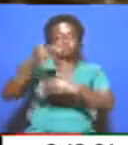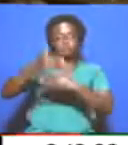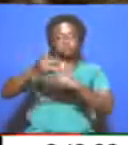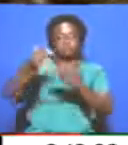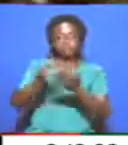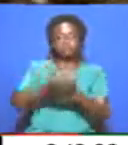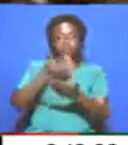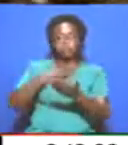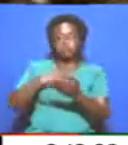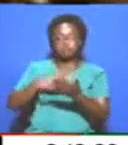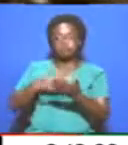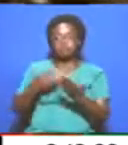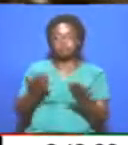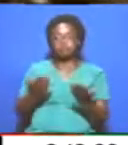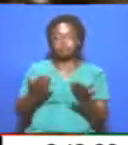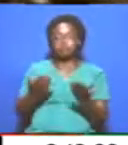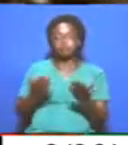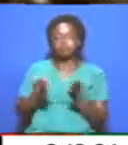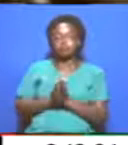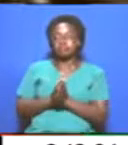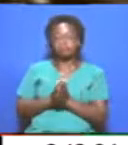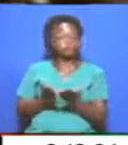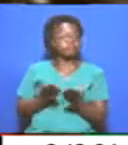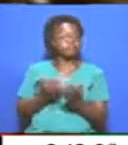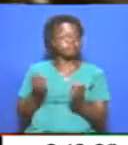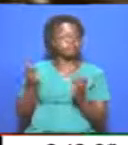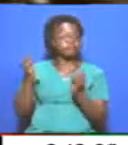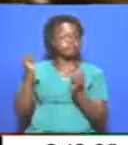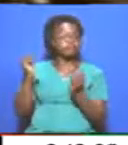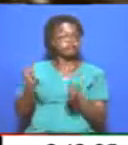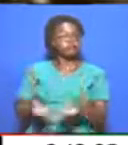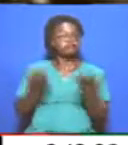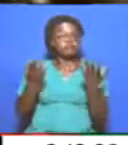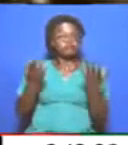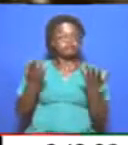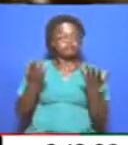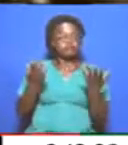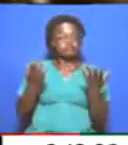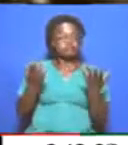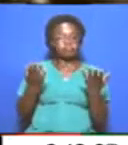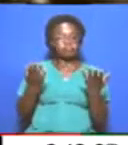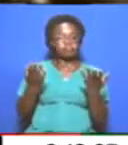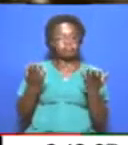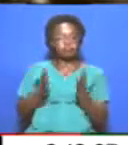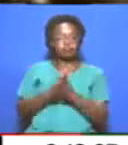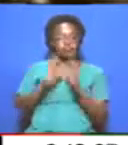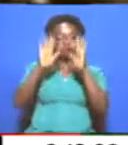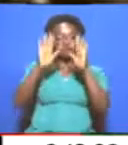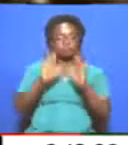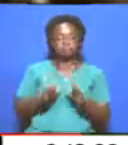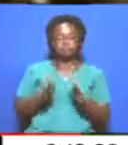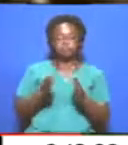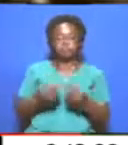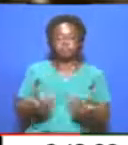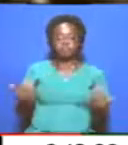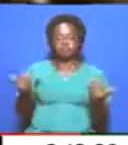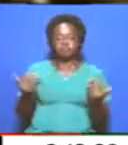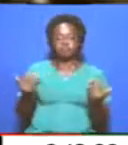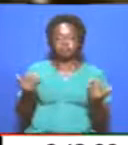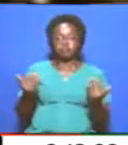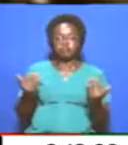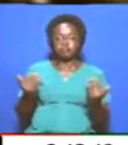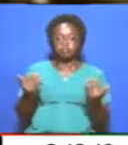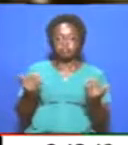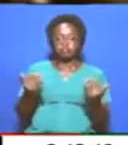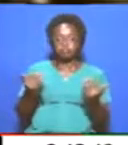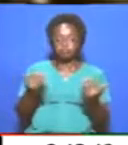can come and with a bazooka hit Parliament. Actually, I think that's a very critical matter that this House needs to put a lot